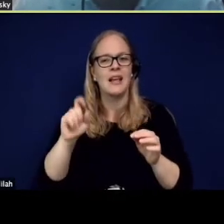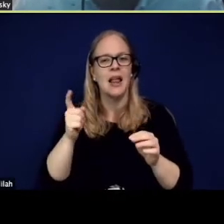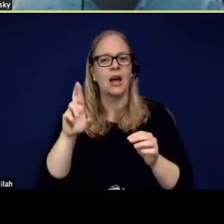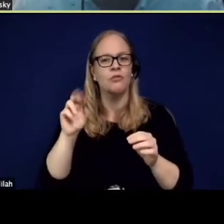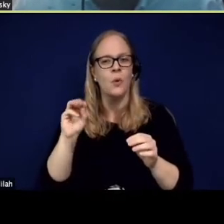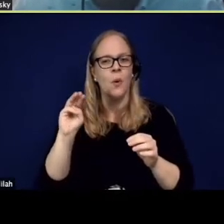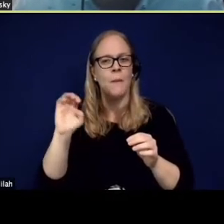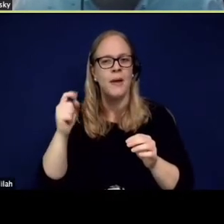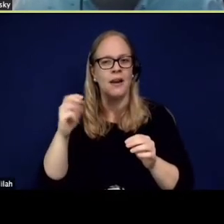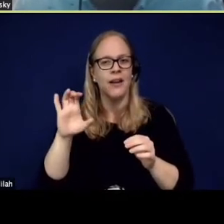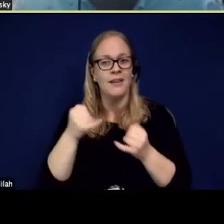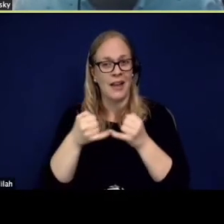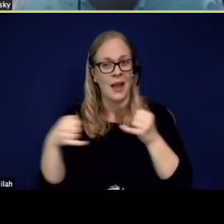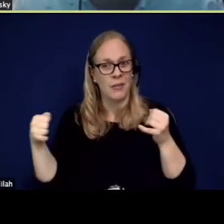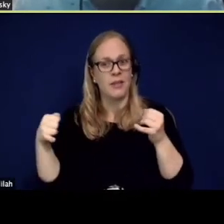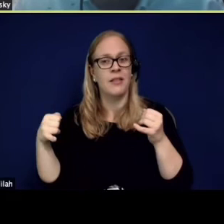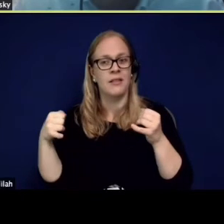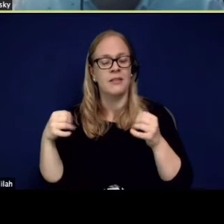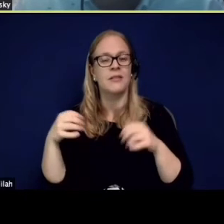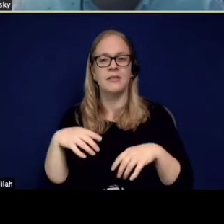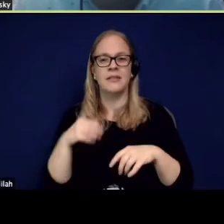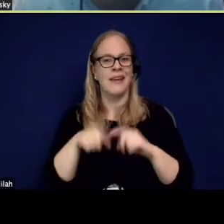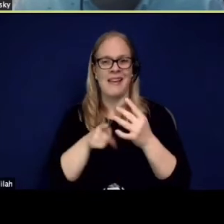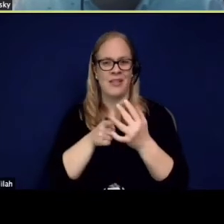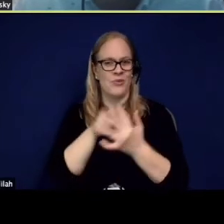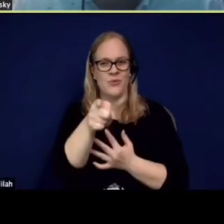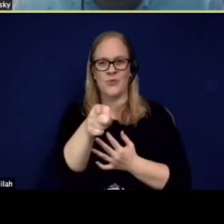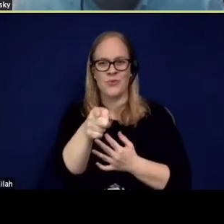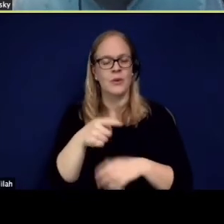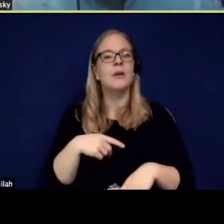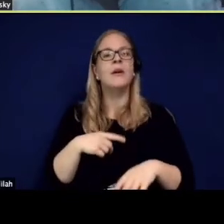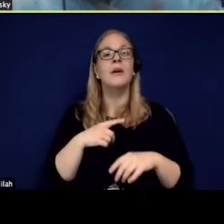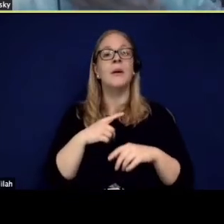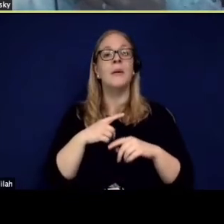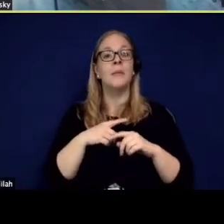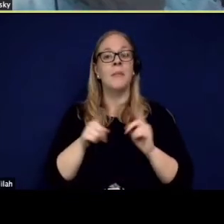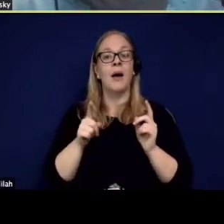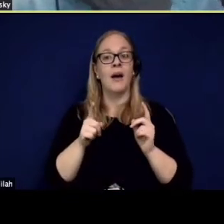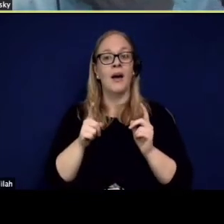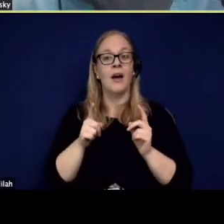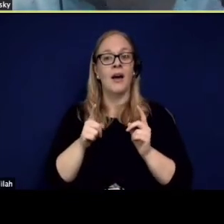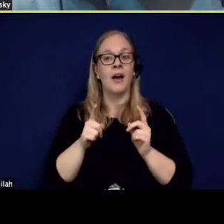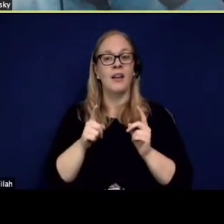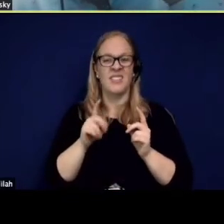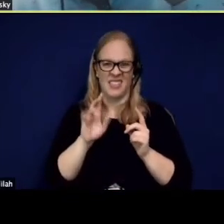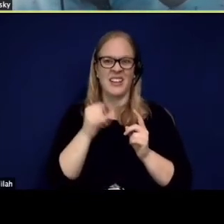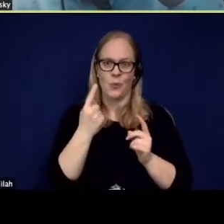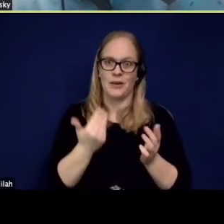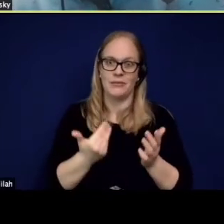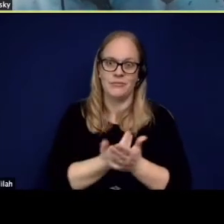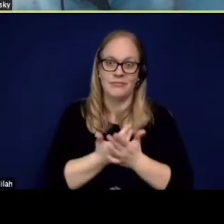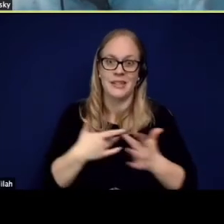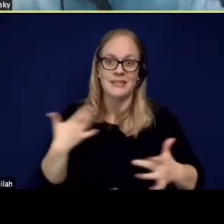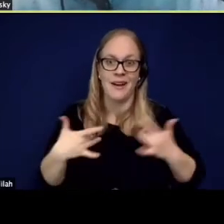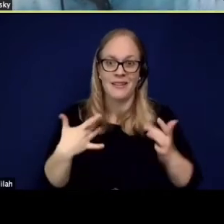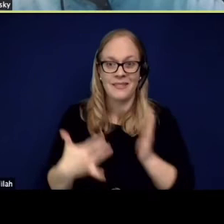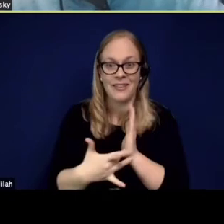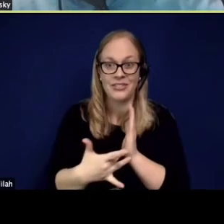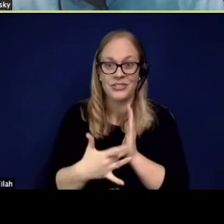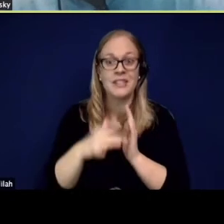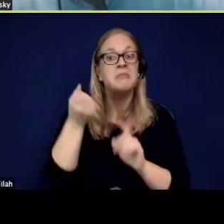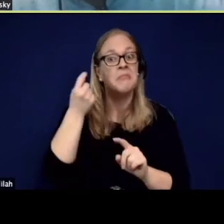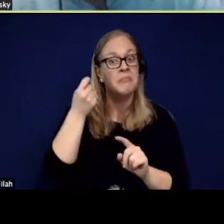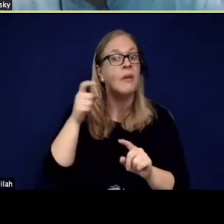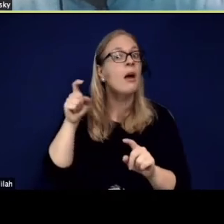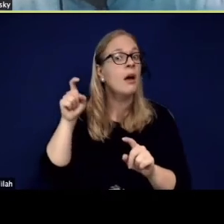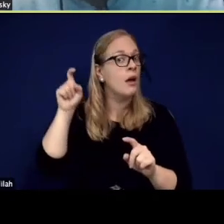exciting development, but until recently, you could not, even though you could allow a hearing aid to